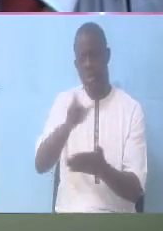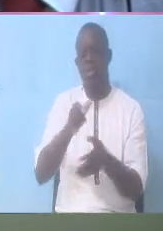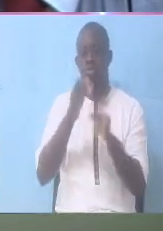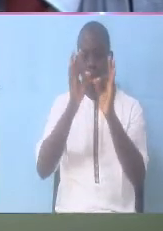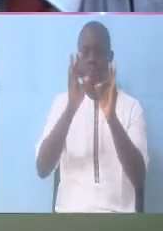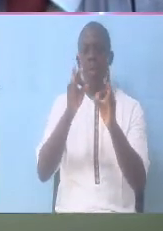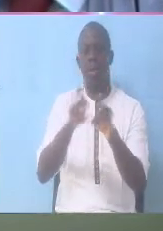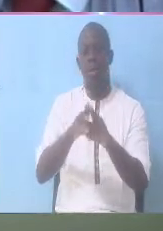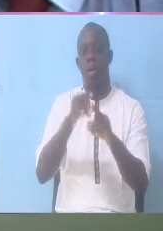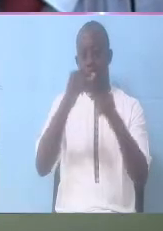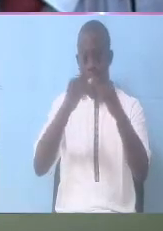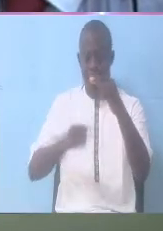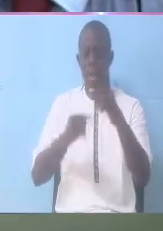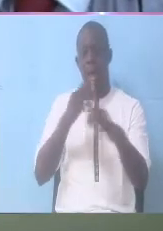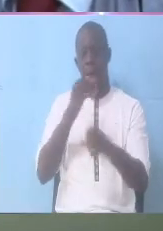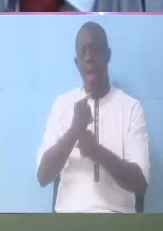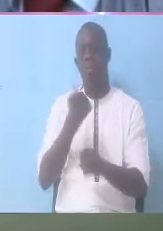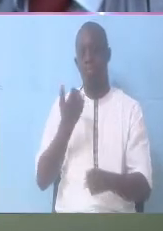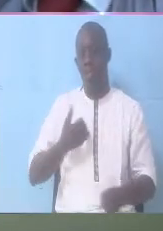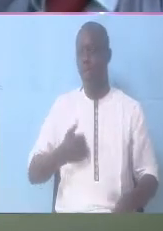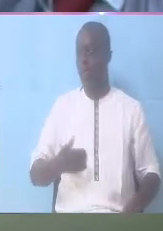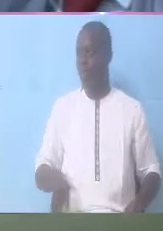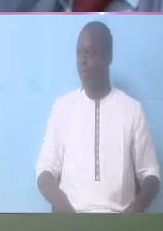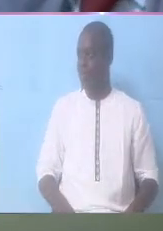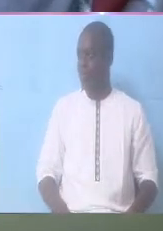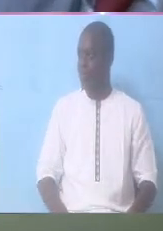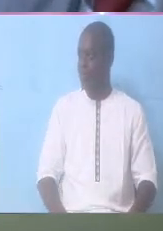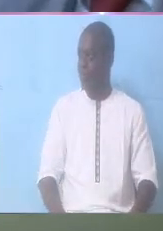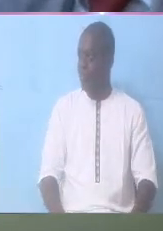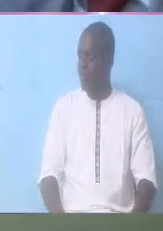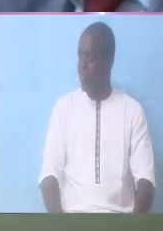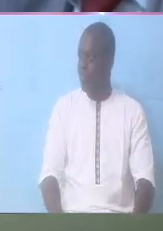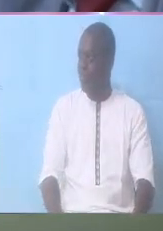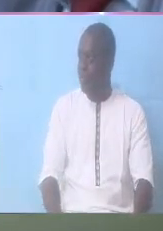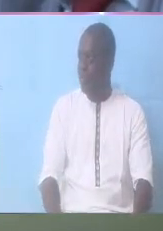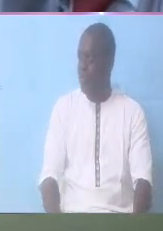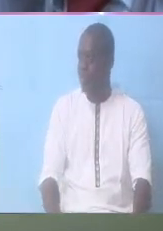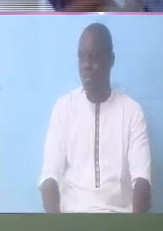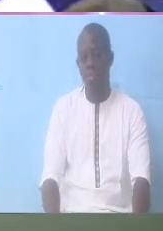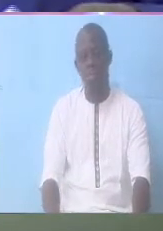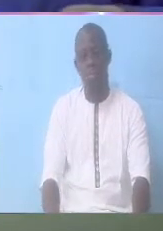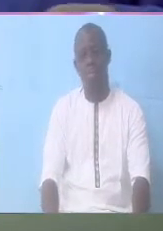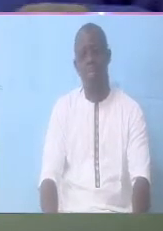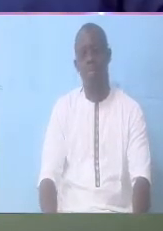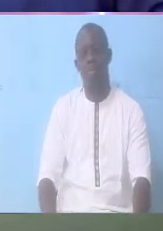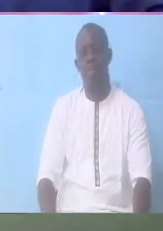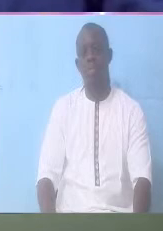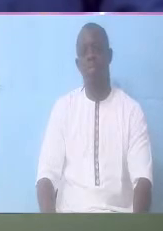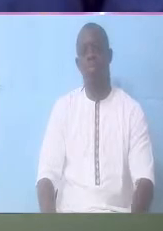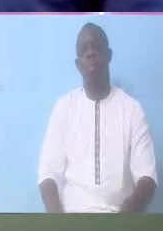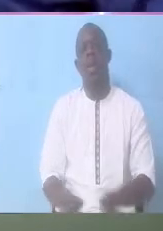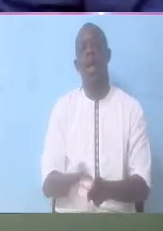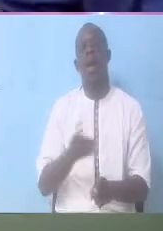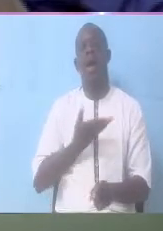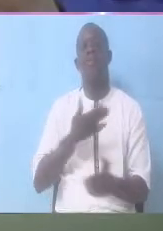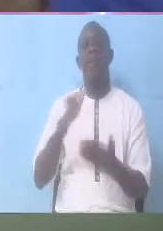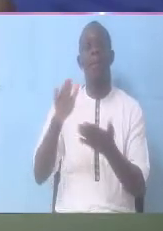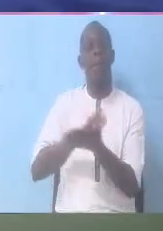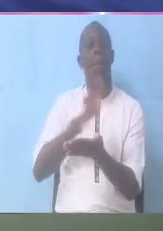is a list. Let me help or maybe you can help them. Give them. Here is a list. A 3-page document.